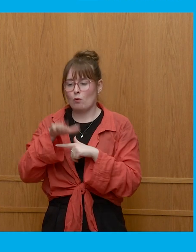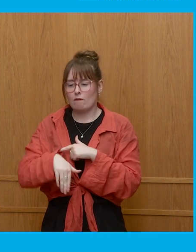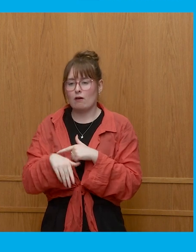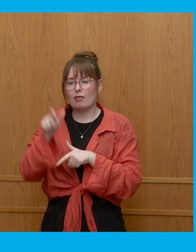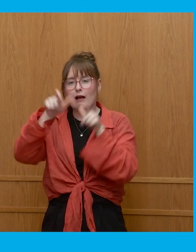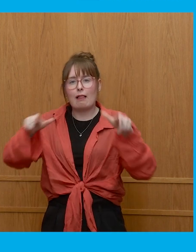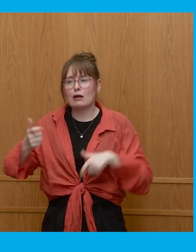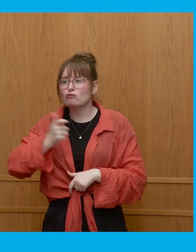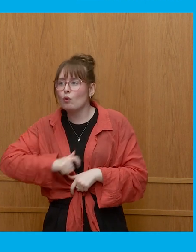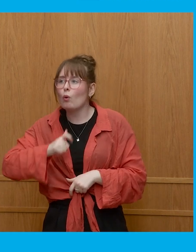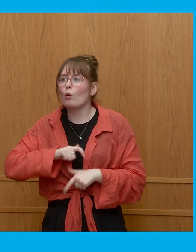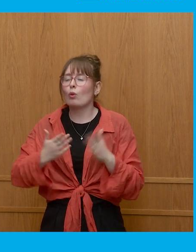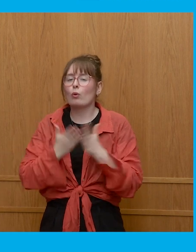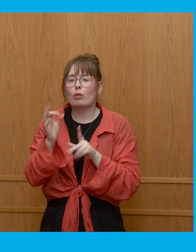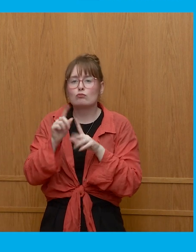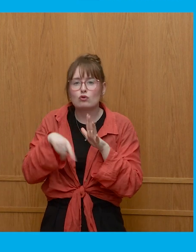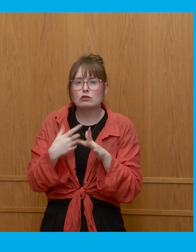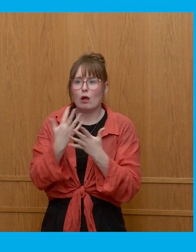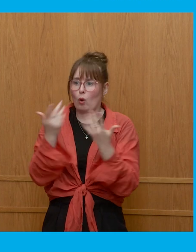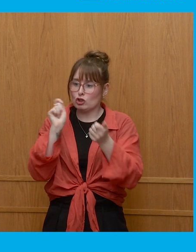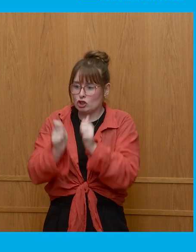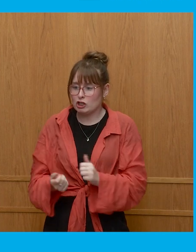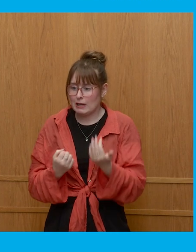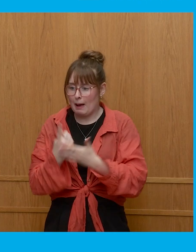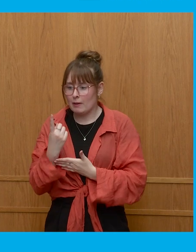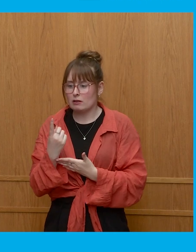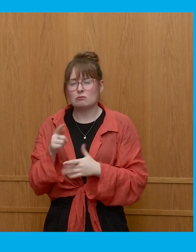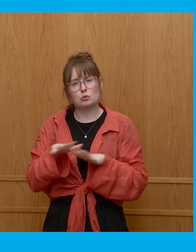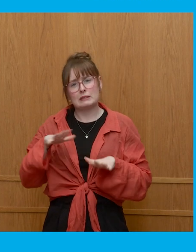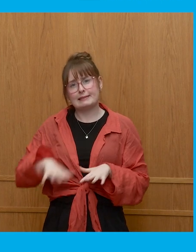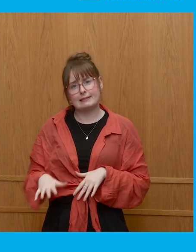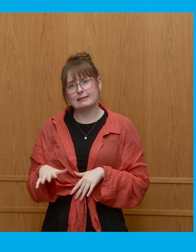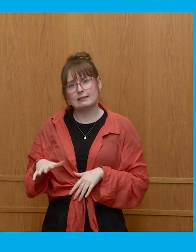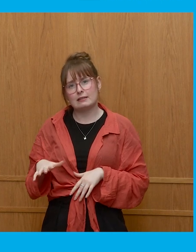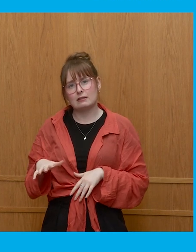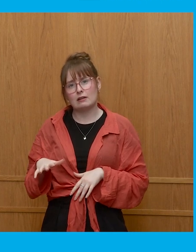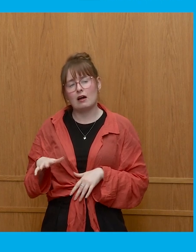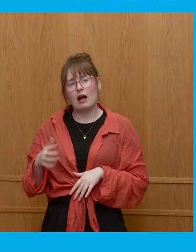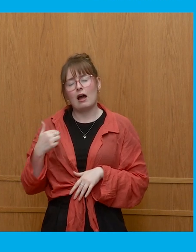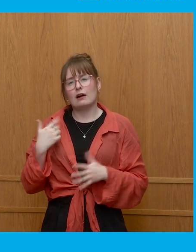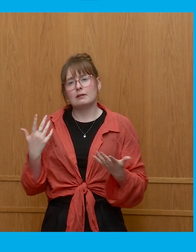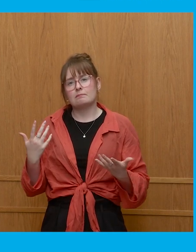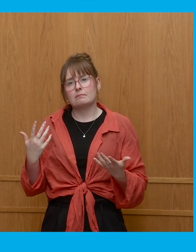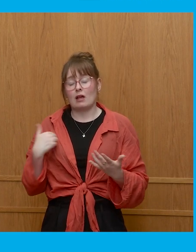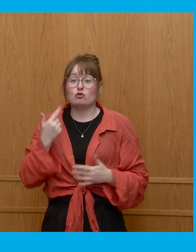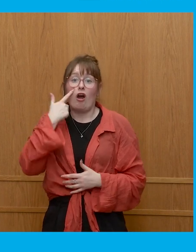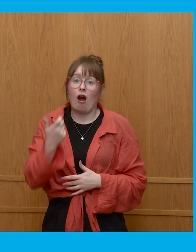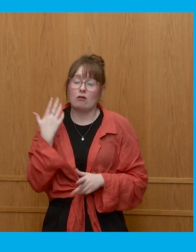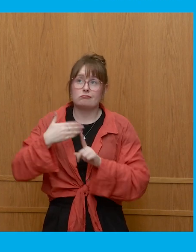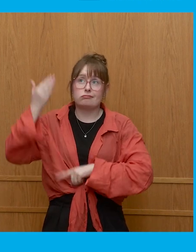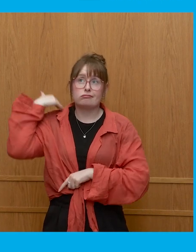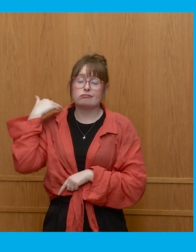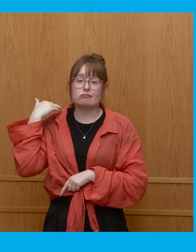role in this project, in terms of all the changes, and it was a necessary perception. I was very young at the time. I